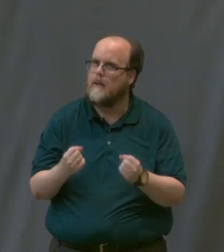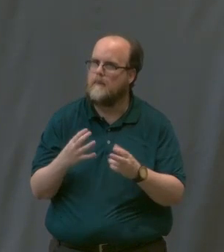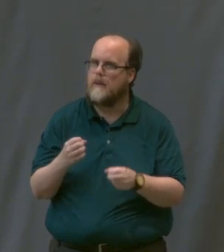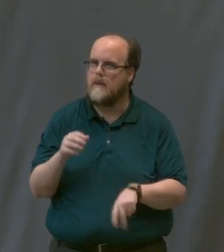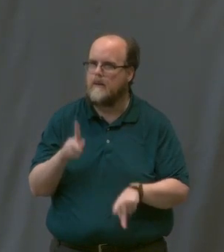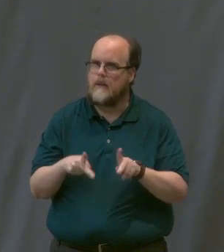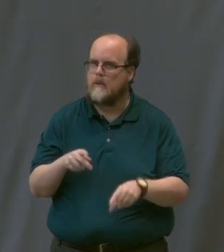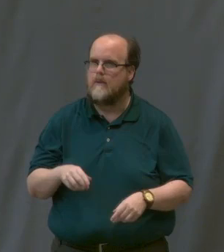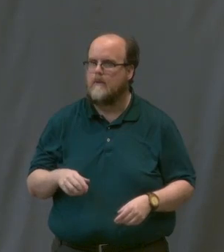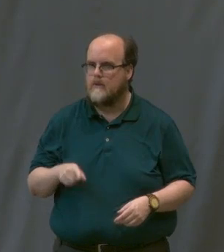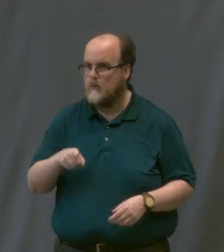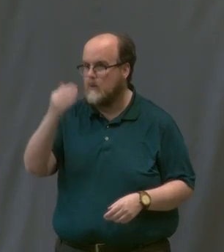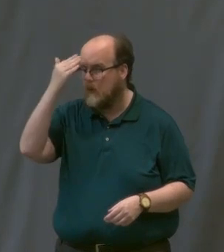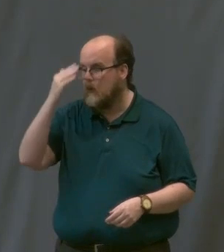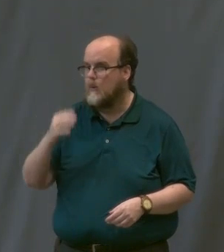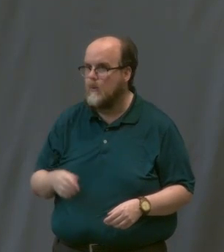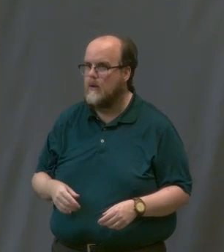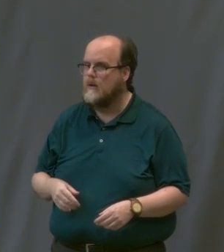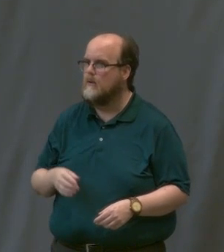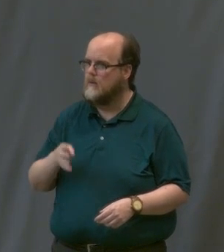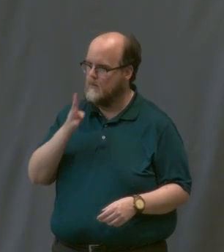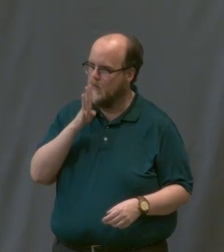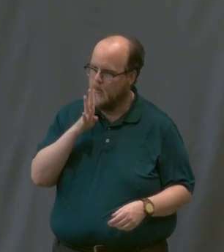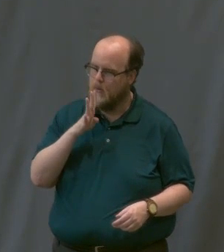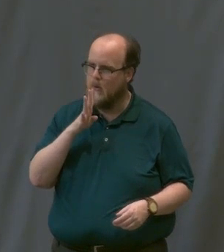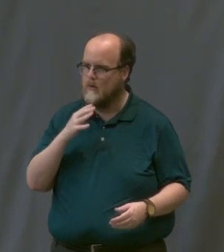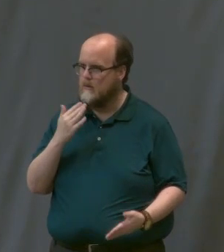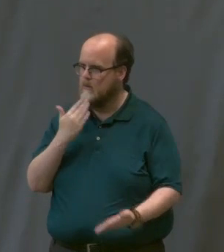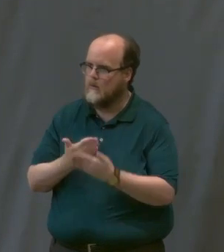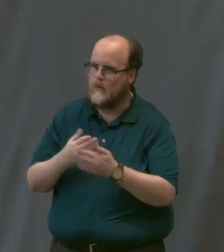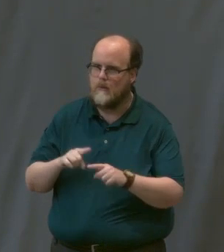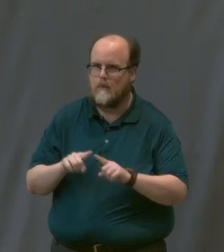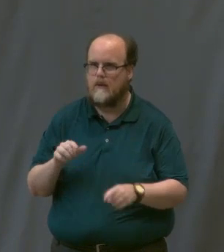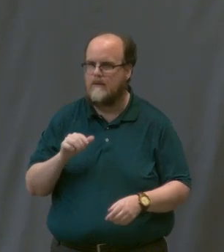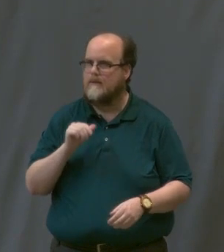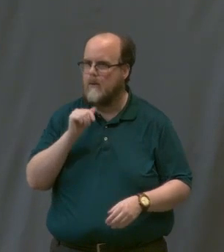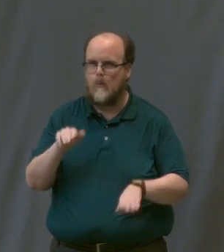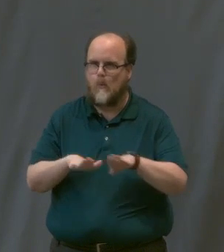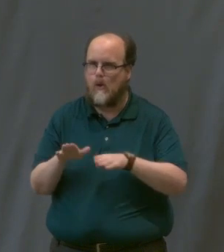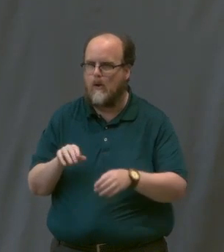names for me of people you know who talk a good talk, but they aren't about to walk it.